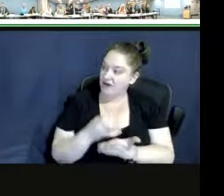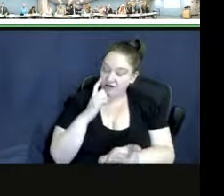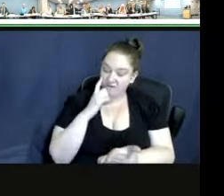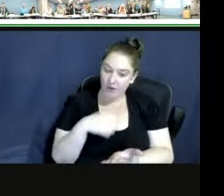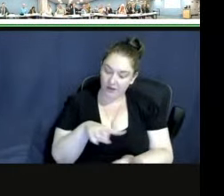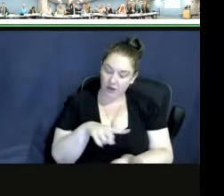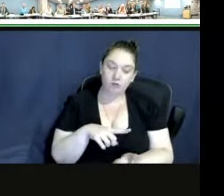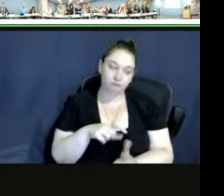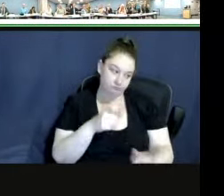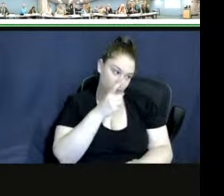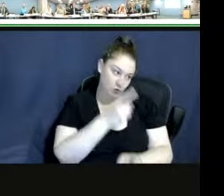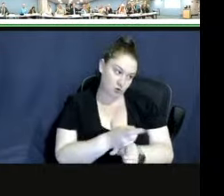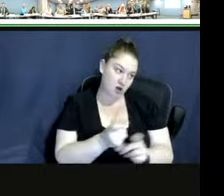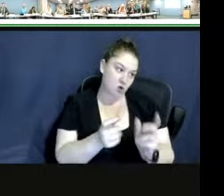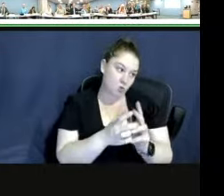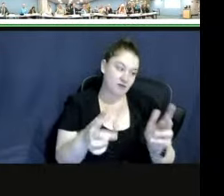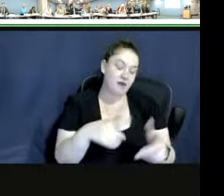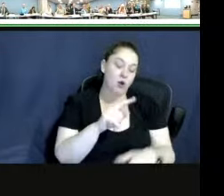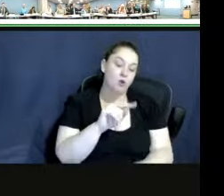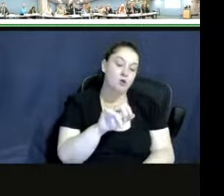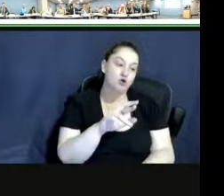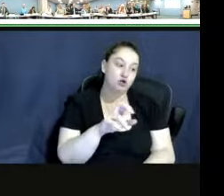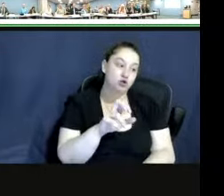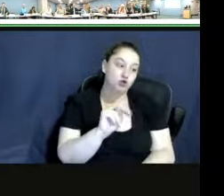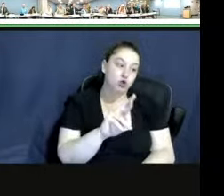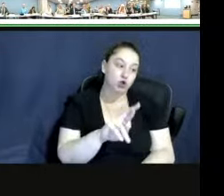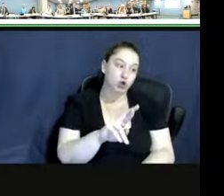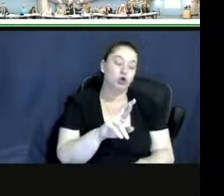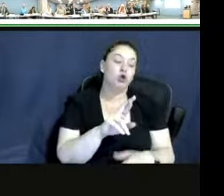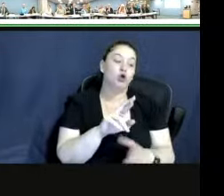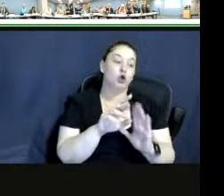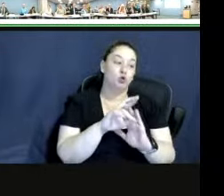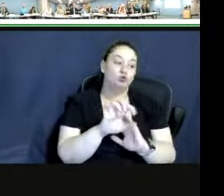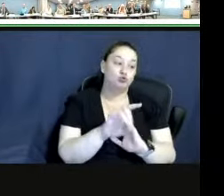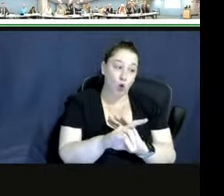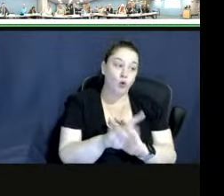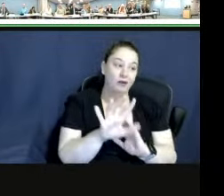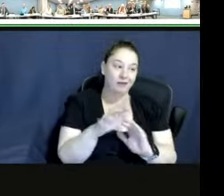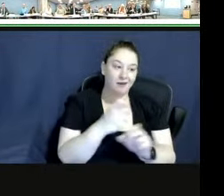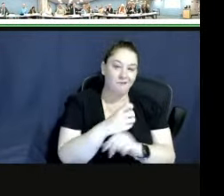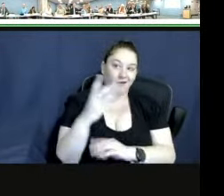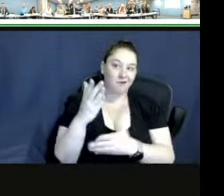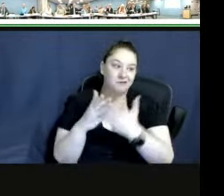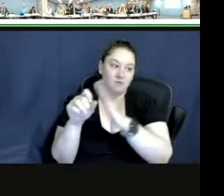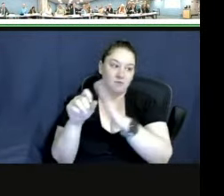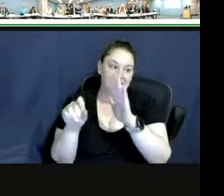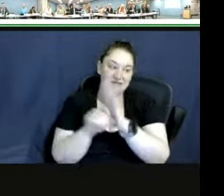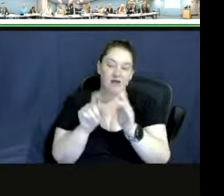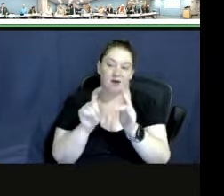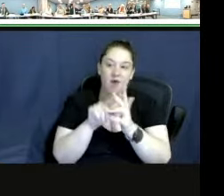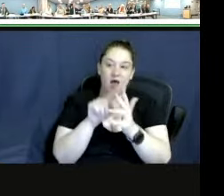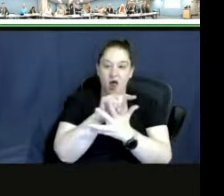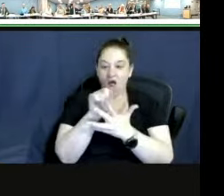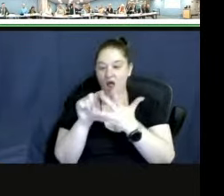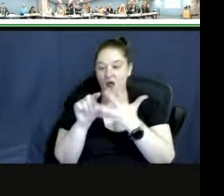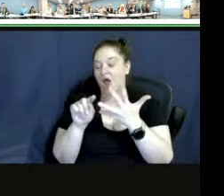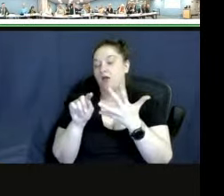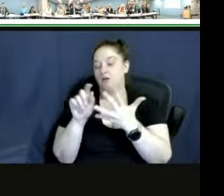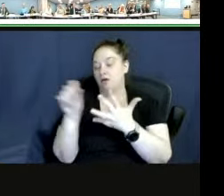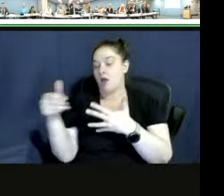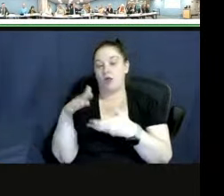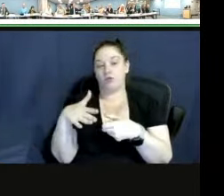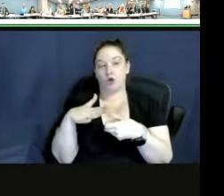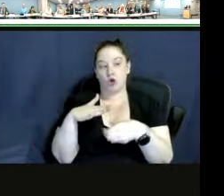with the exception of the Turner Road location where they got some state funding, but the other Catholic Community Services and Village of Hope